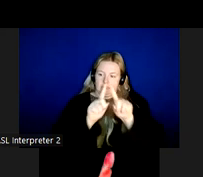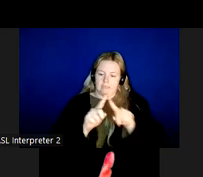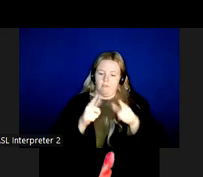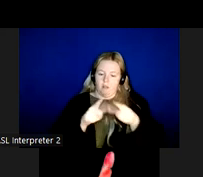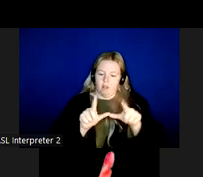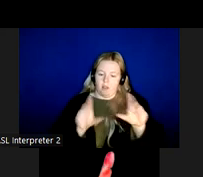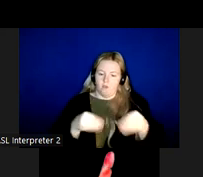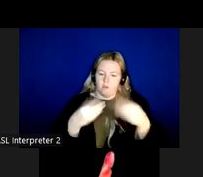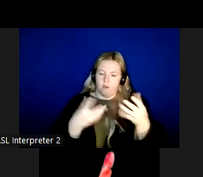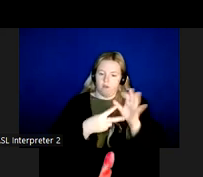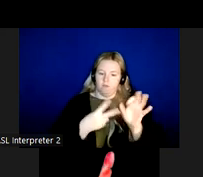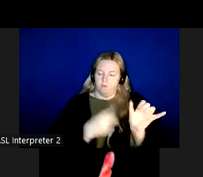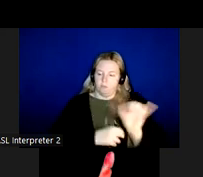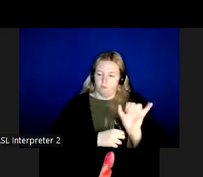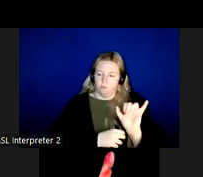and